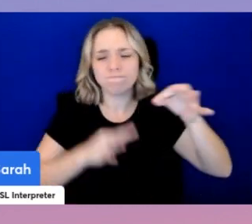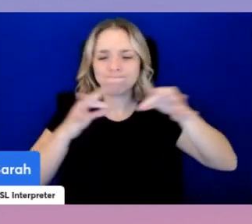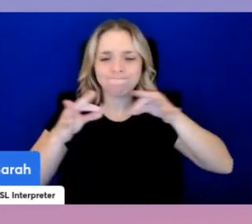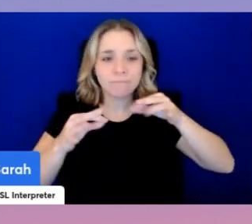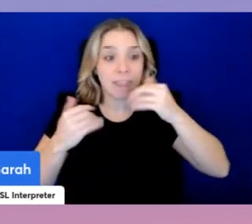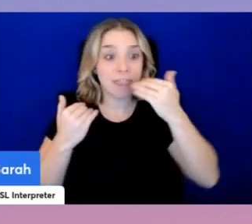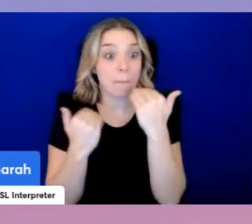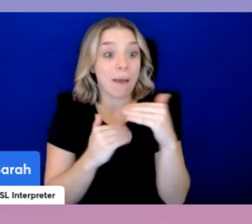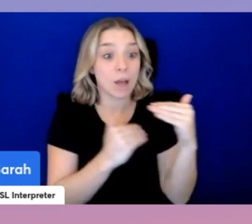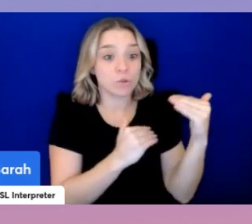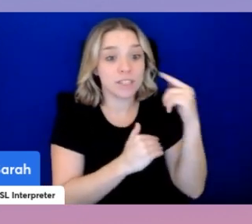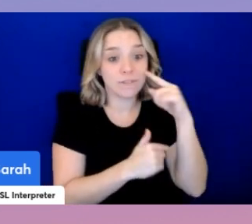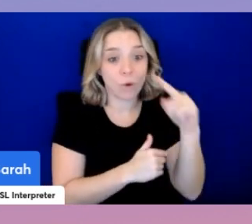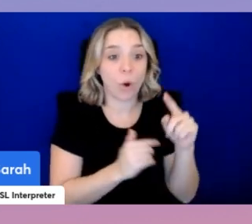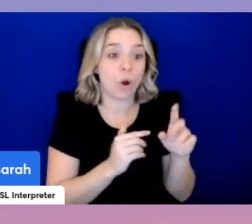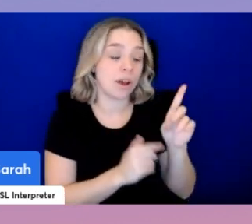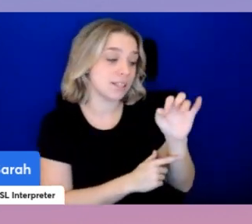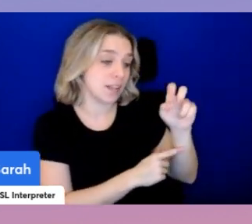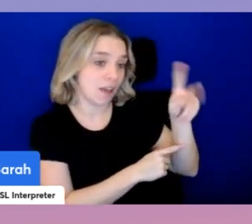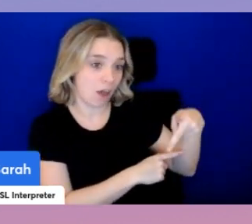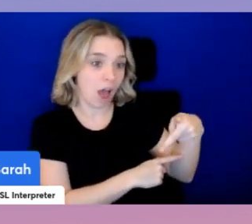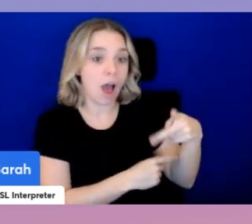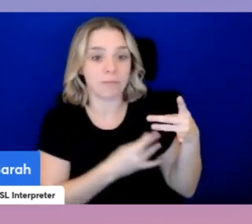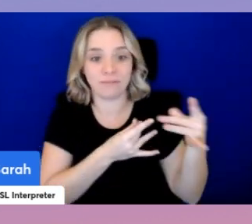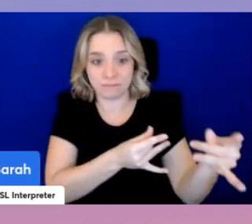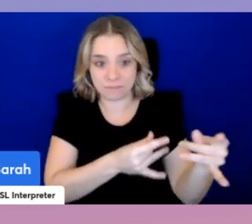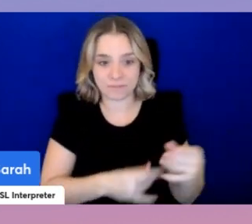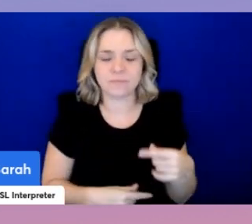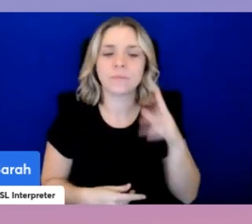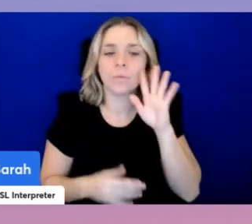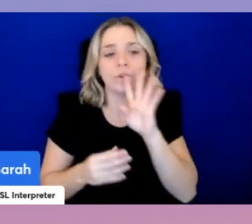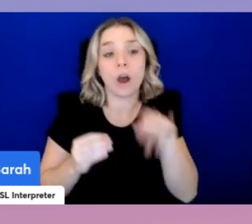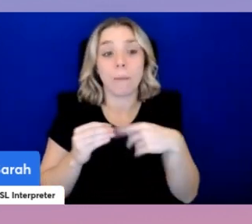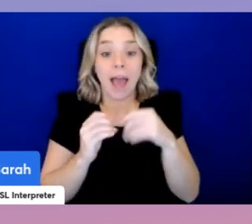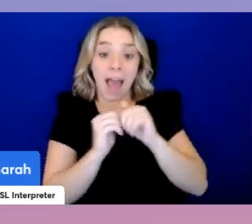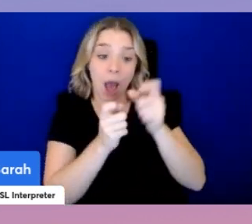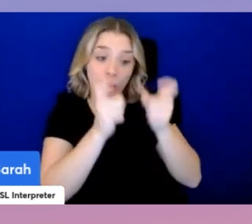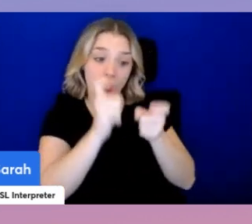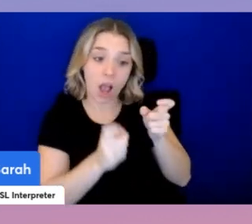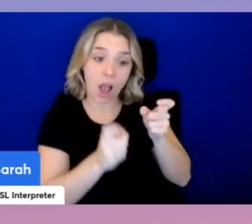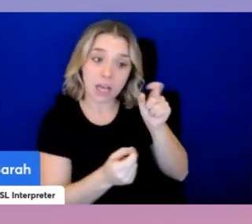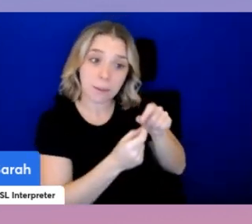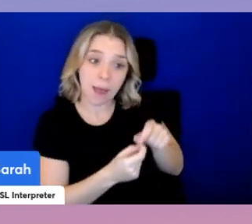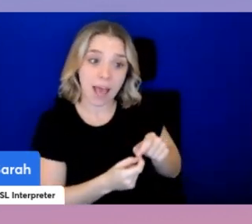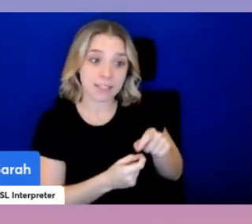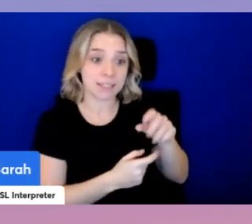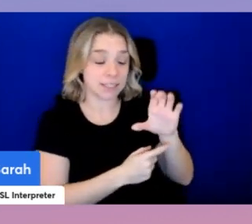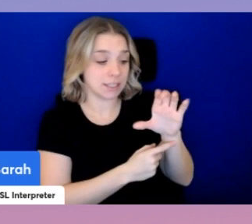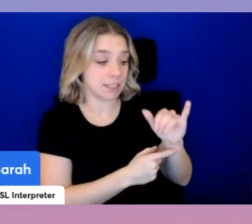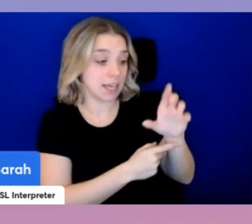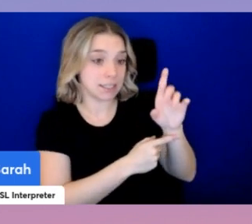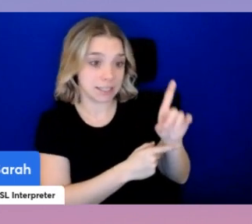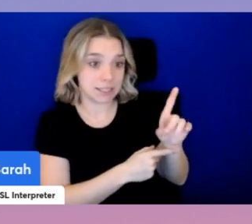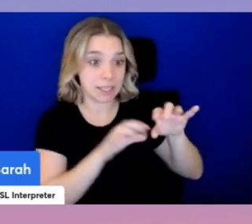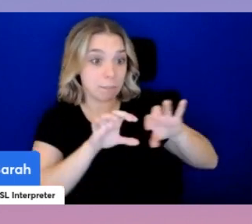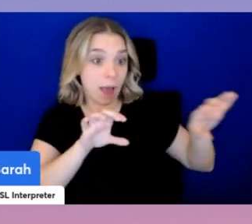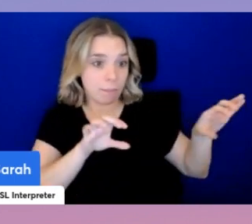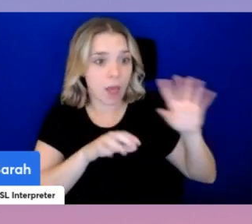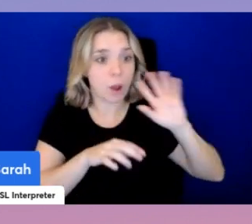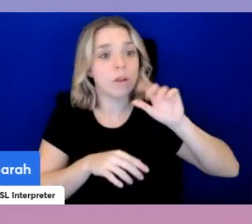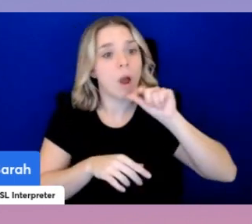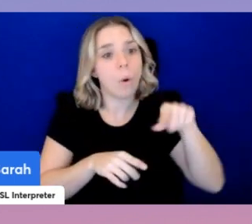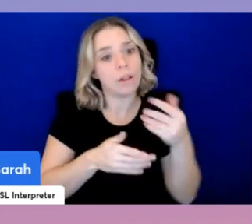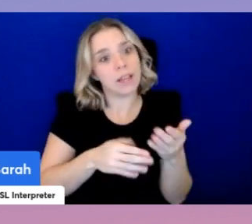development efficiency. We will explore how customizing CI/CD pipeline not only enhance control, but